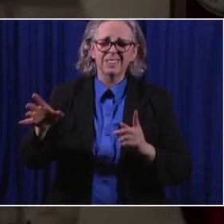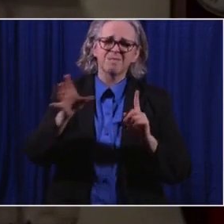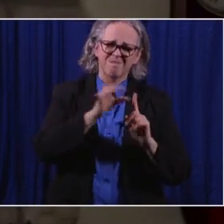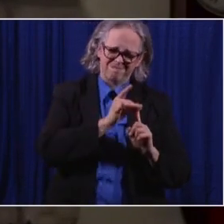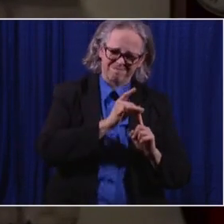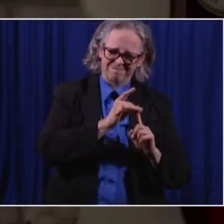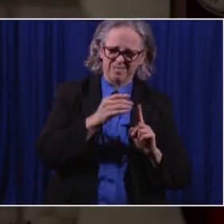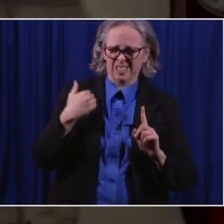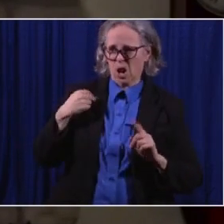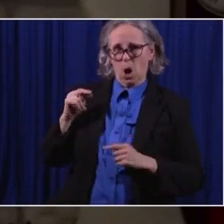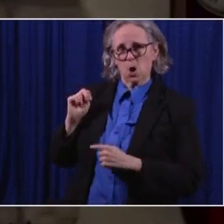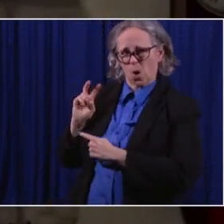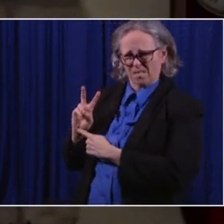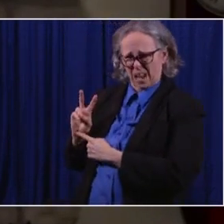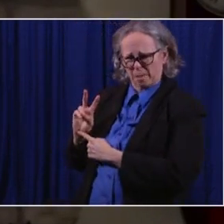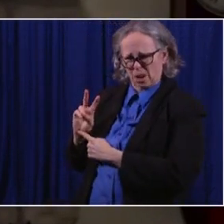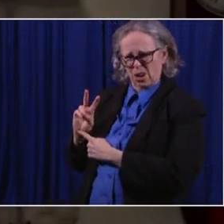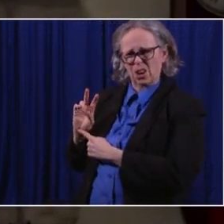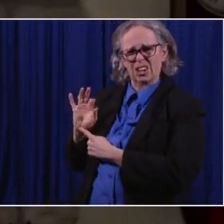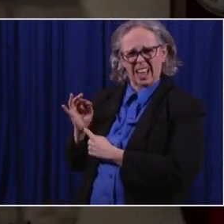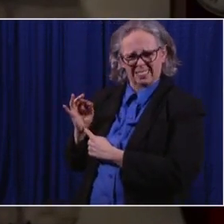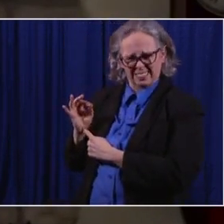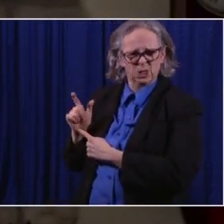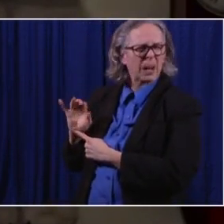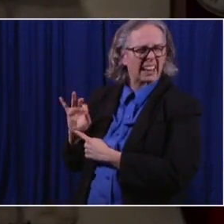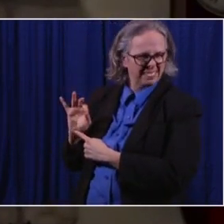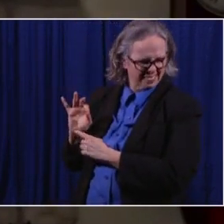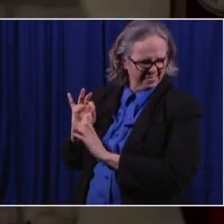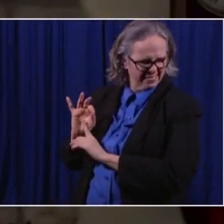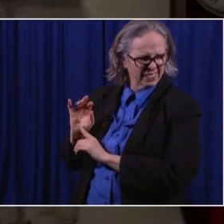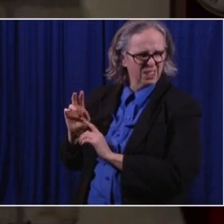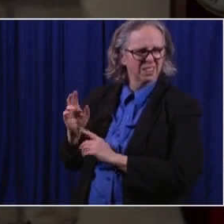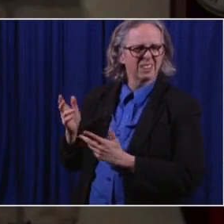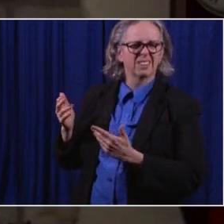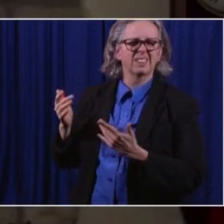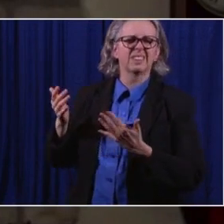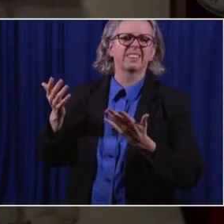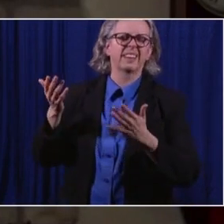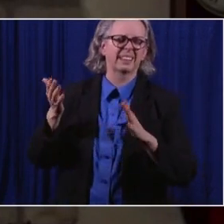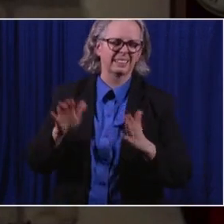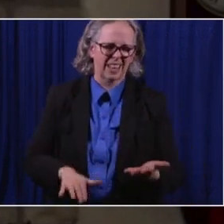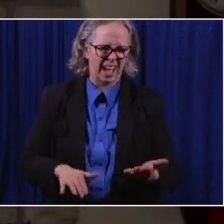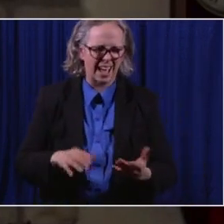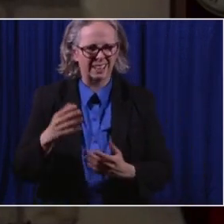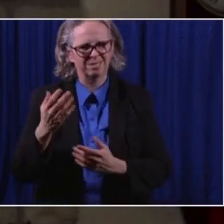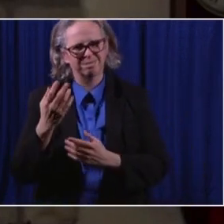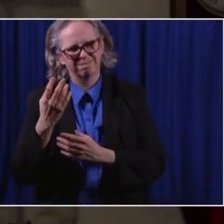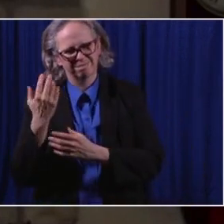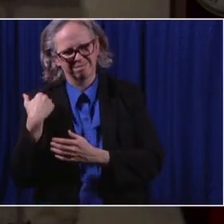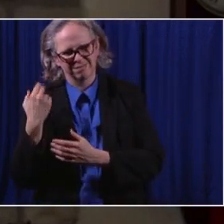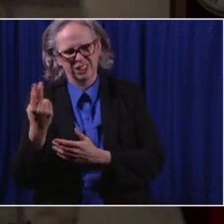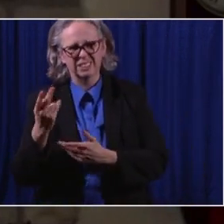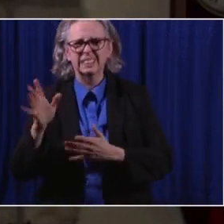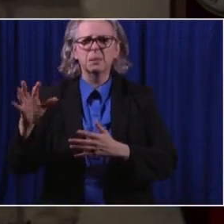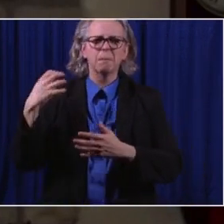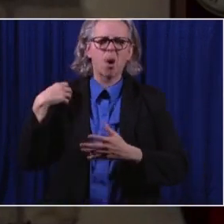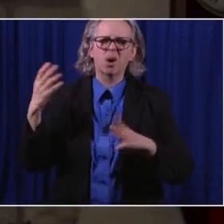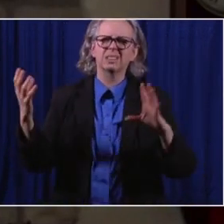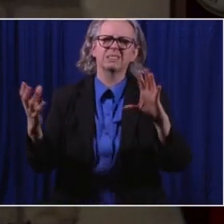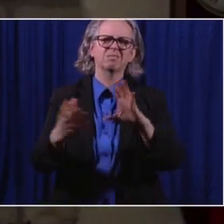me that youth specialist Burns had a strong sense of community, love for his community, was